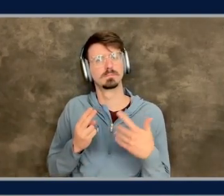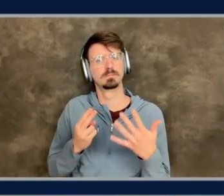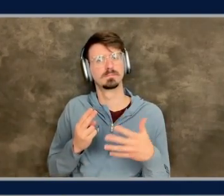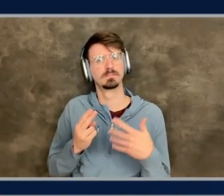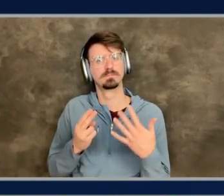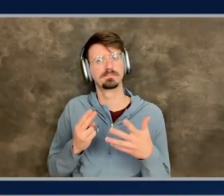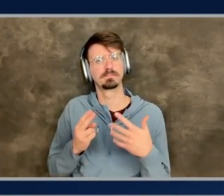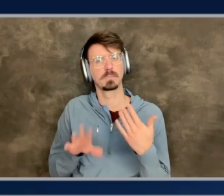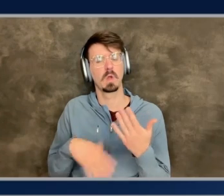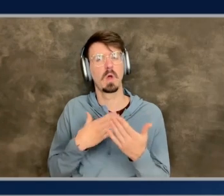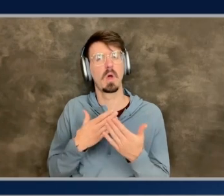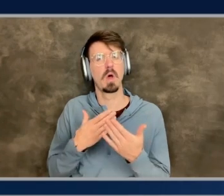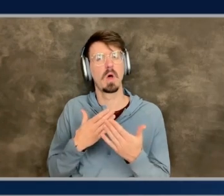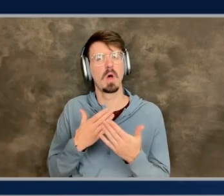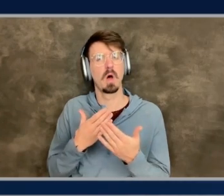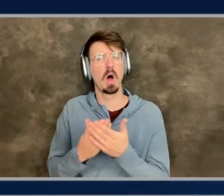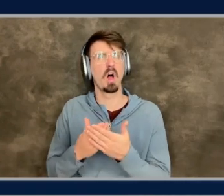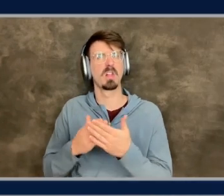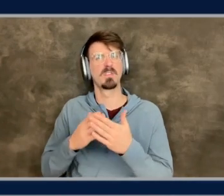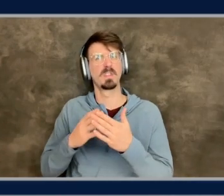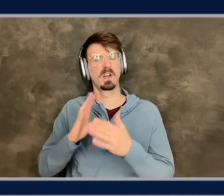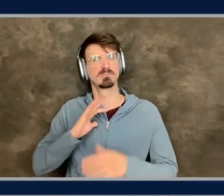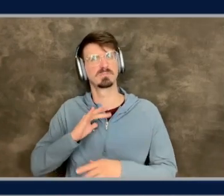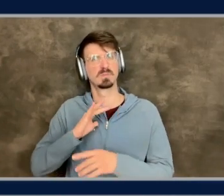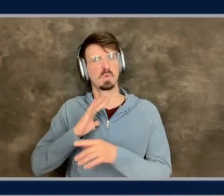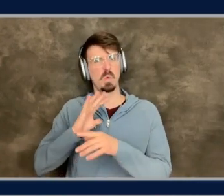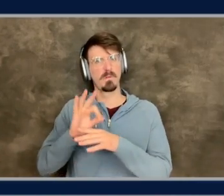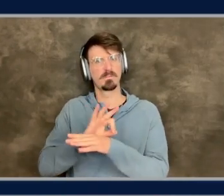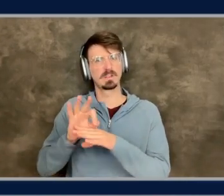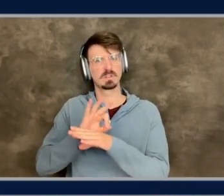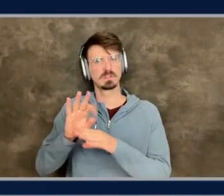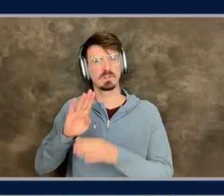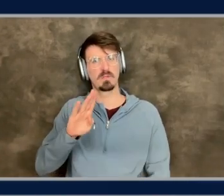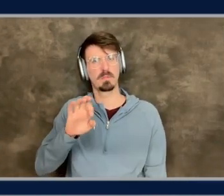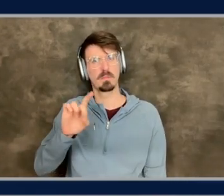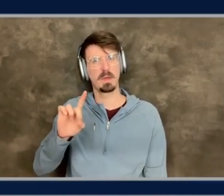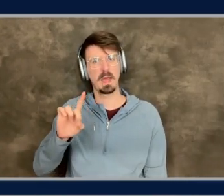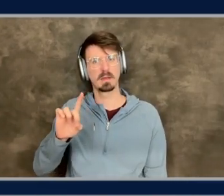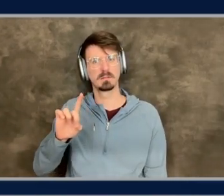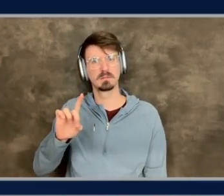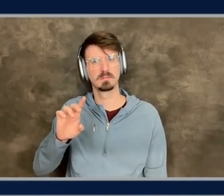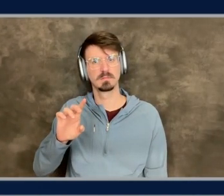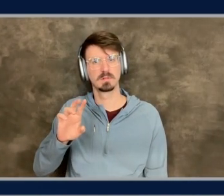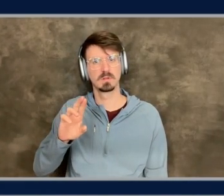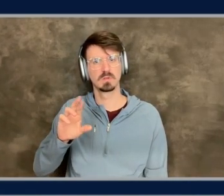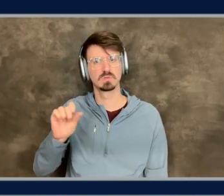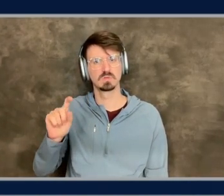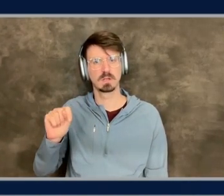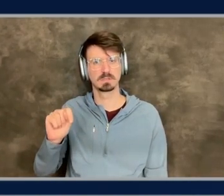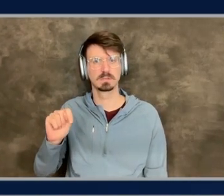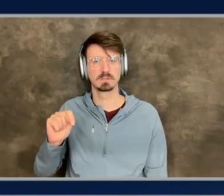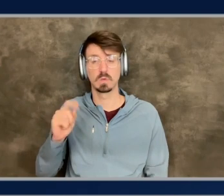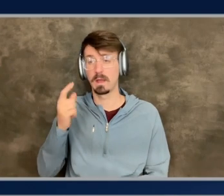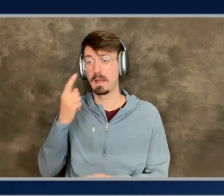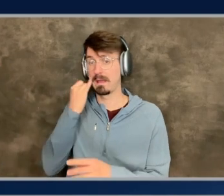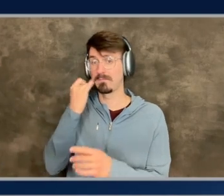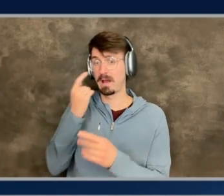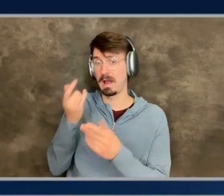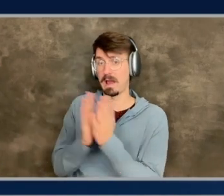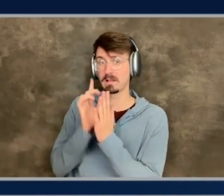whistles that Bedrock has. So, for example, if I quit out of this and do bedrust and --help, you will see that I